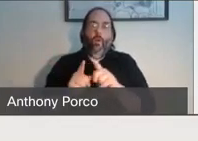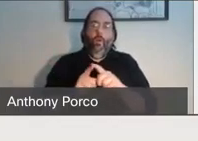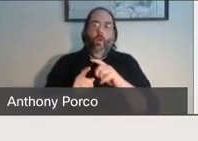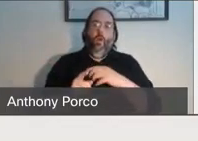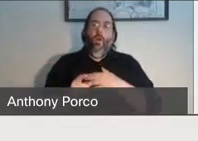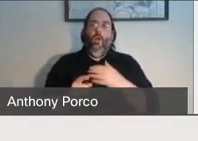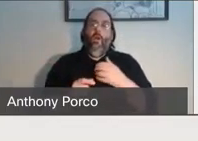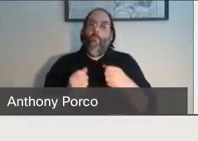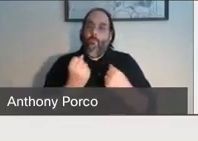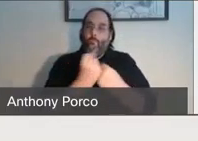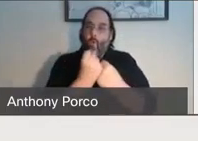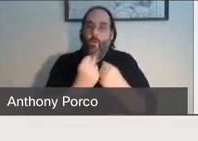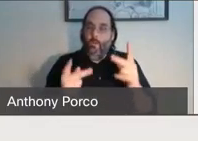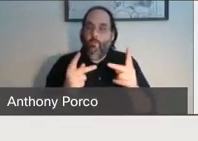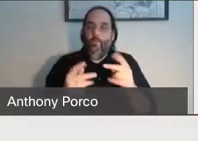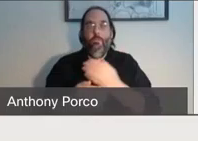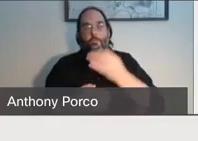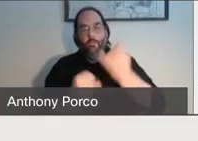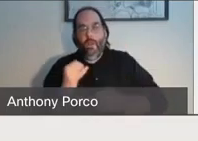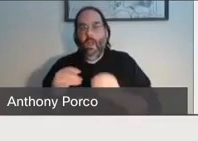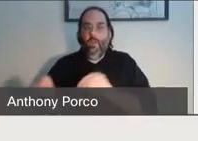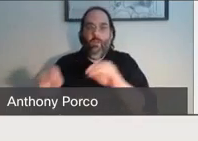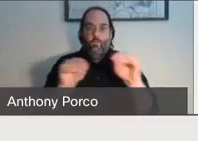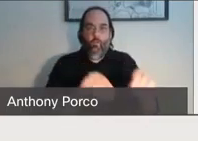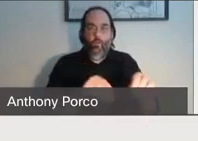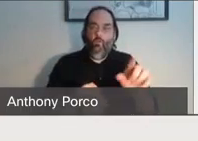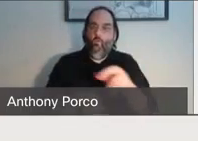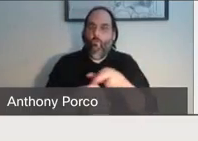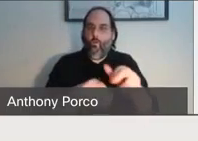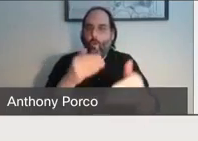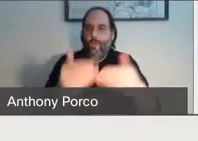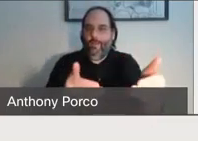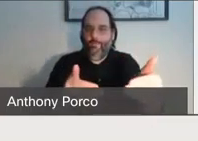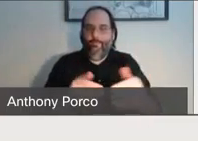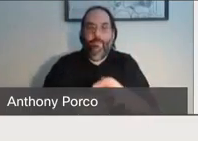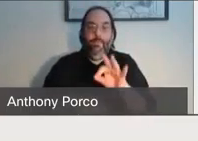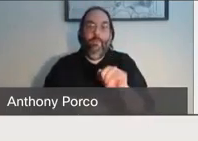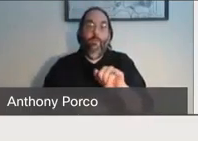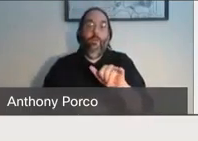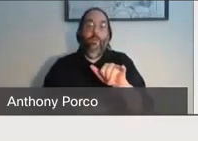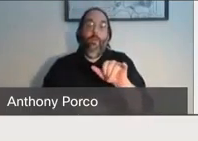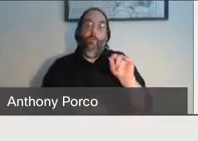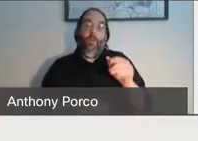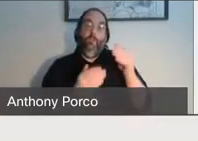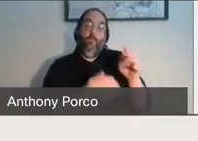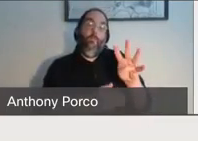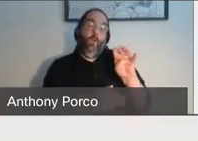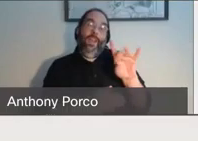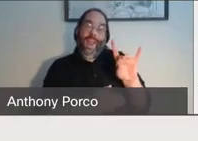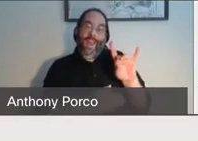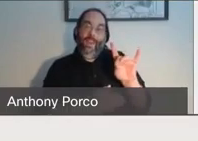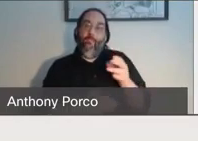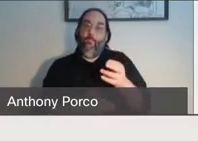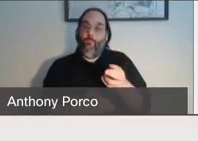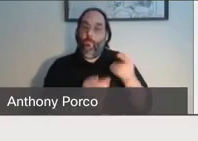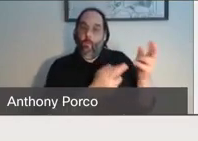the process of finalizing consumer moves via the referral process. In FY20, we submitted 408 referrals,